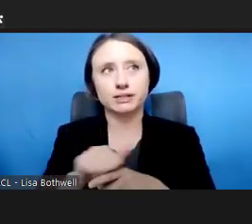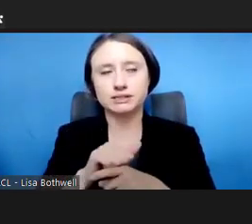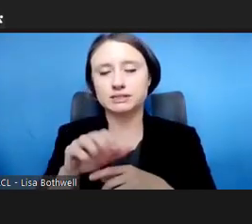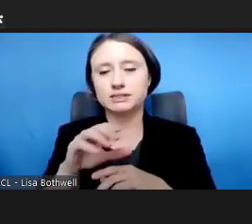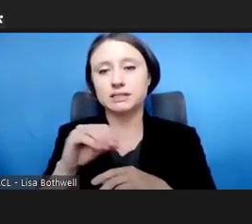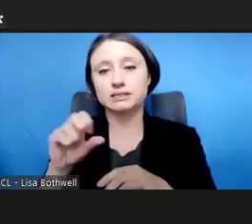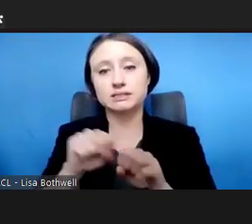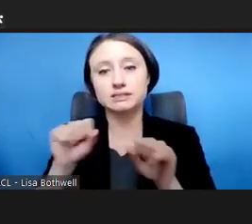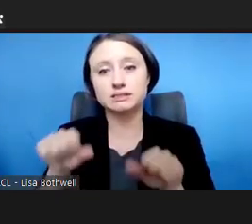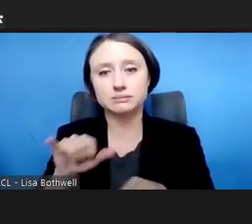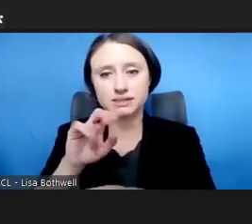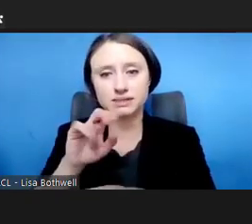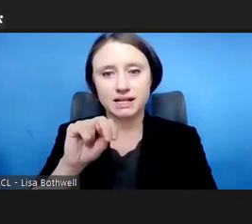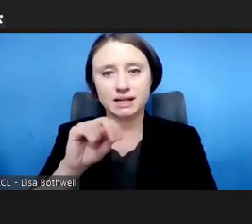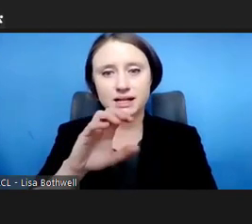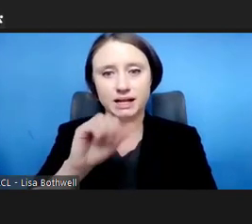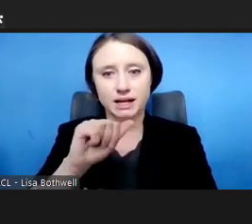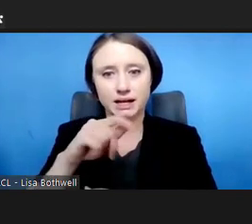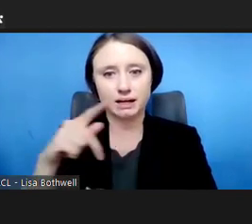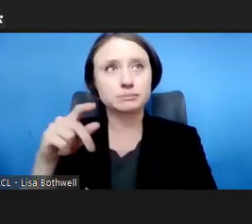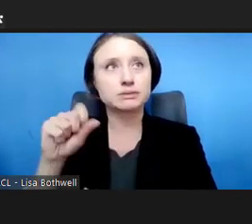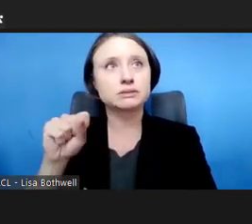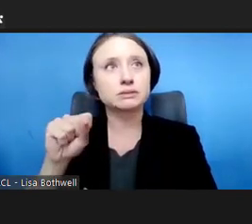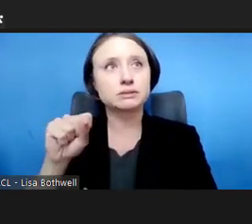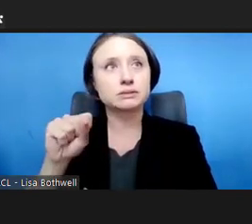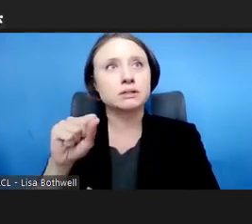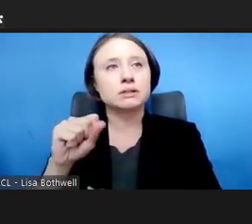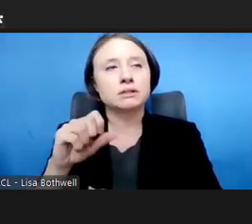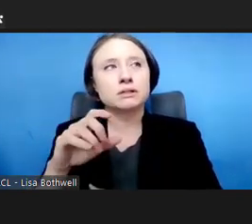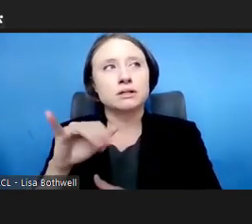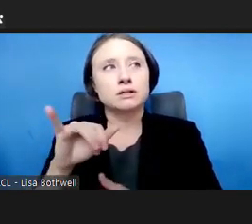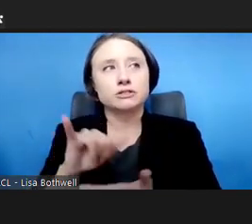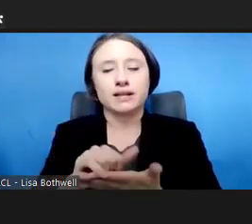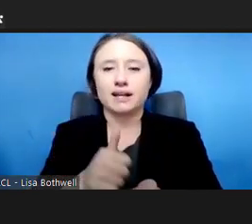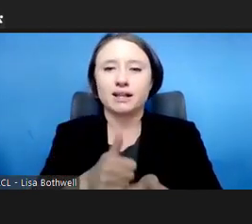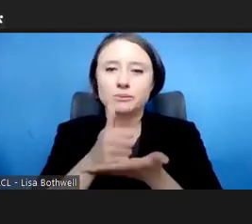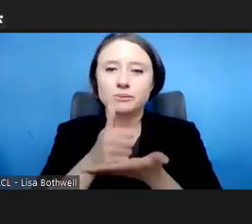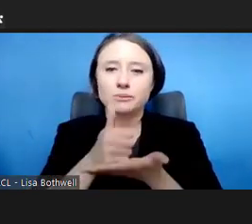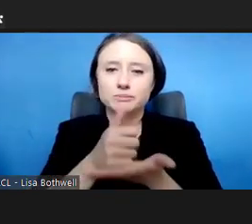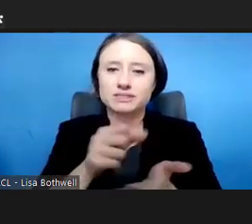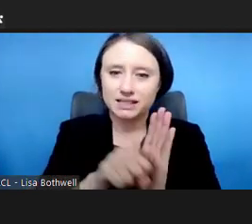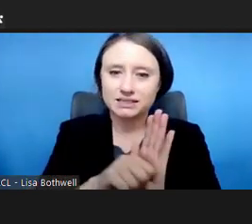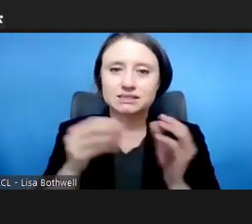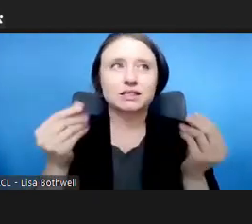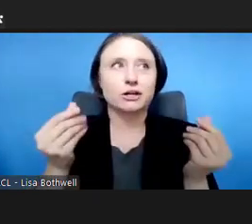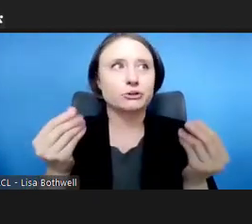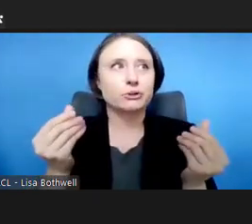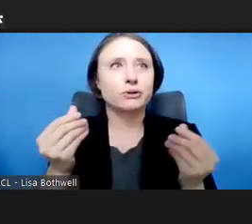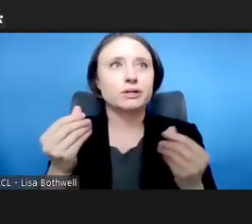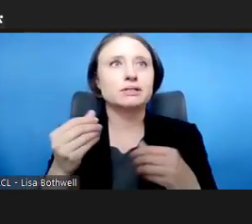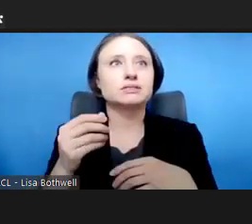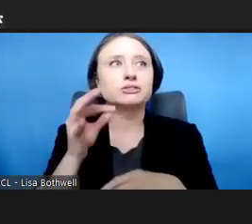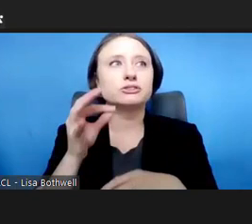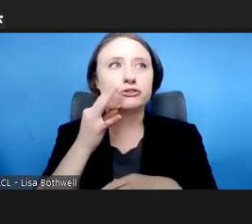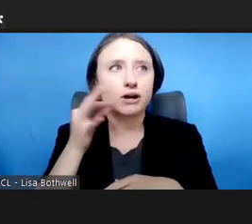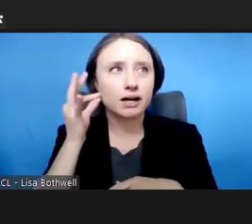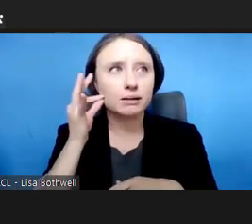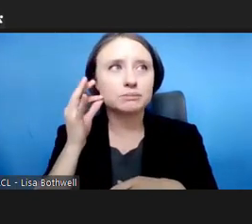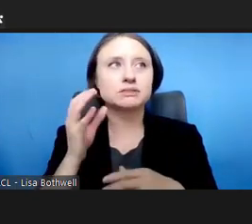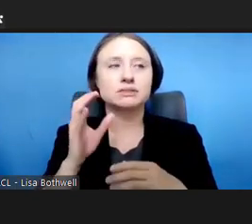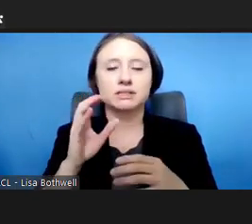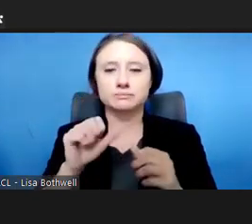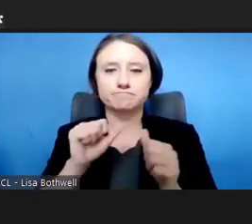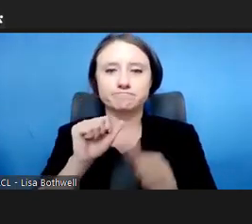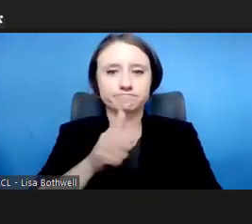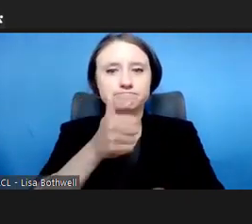The National Center for Advancing Person-Centered Practices and Services, or NCAPS, has been helping states